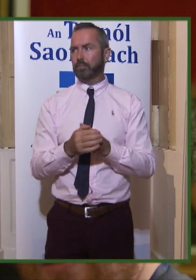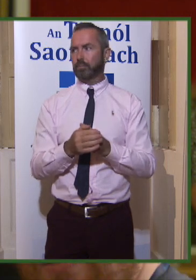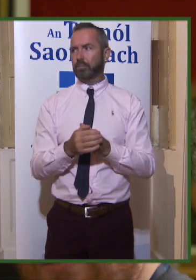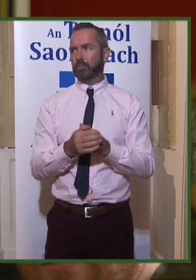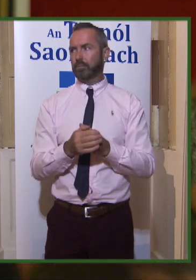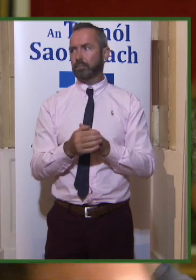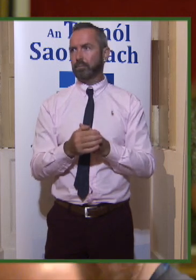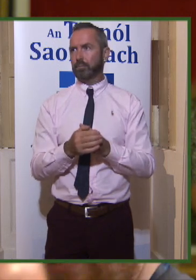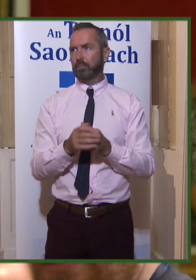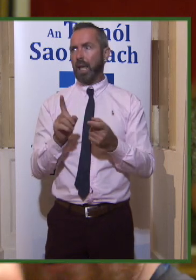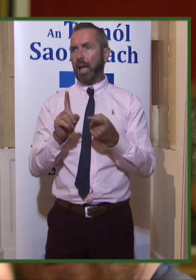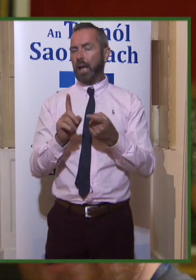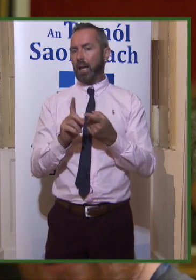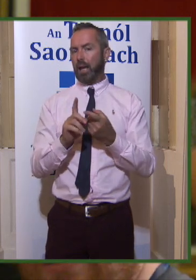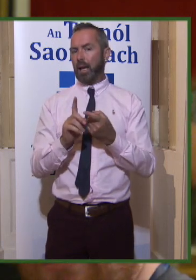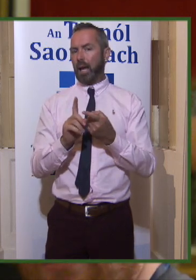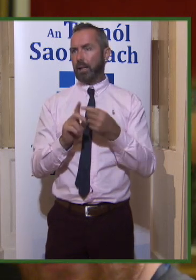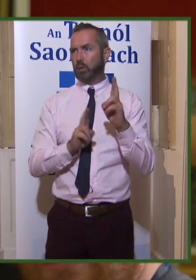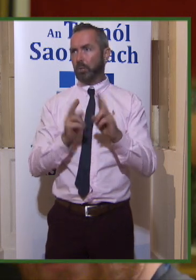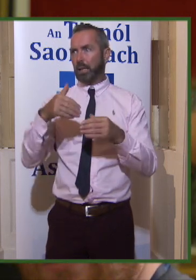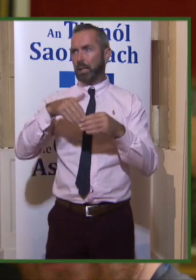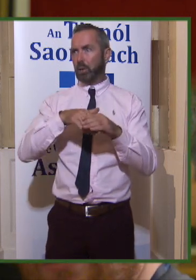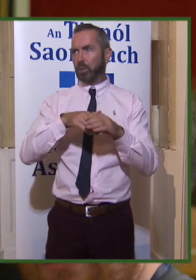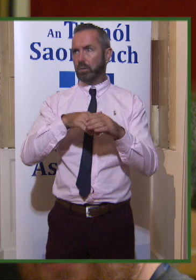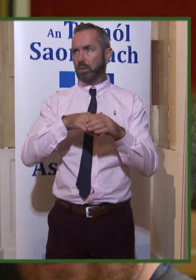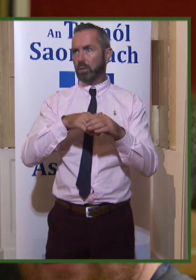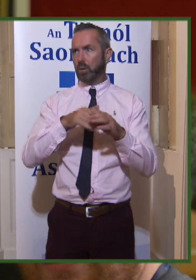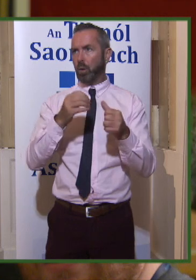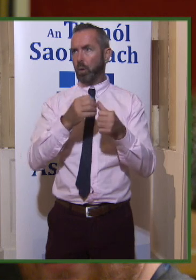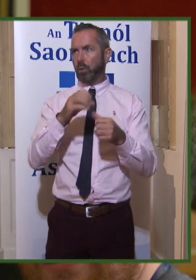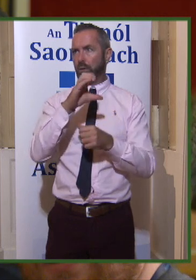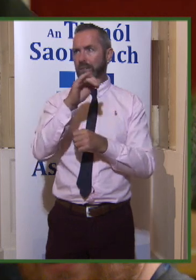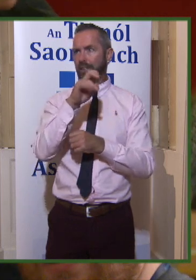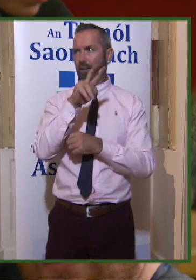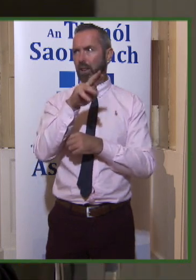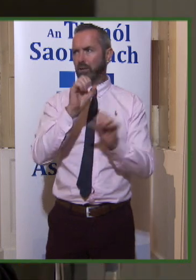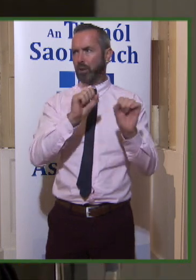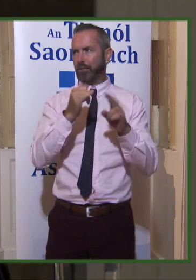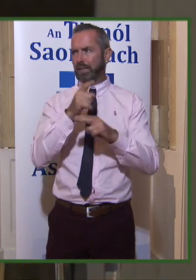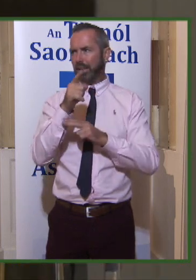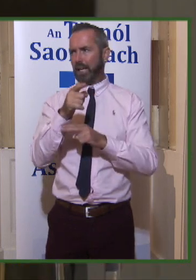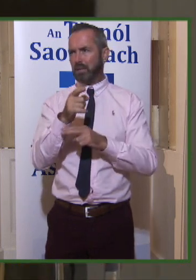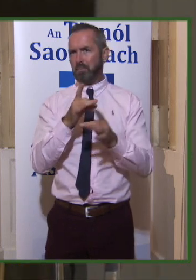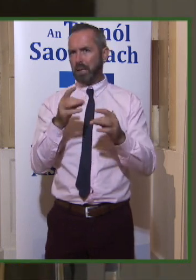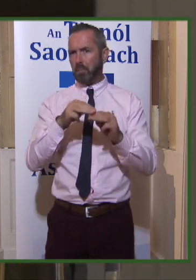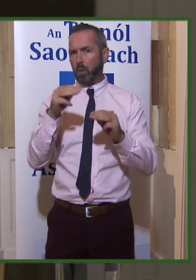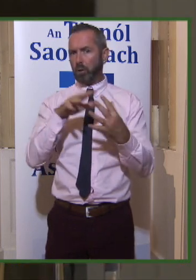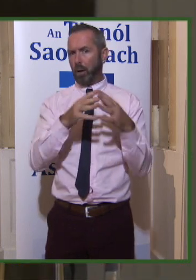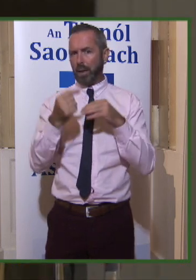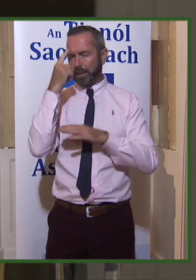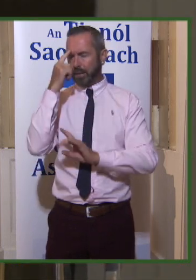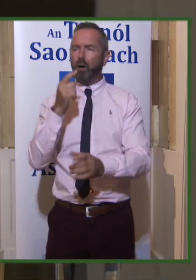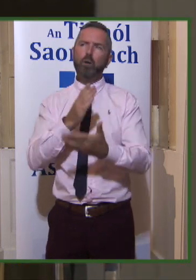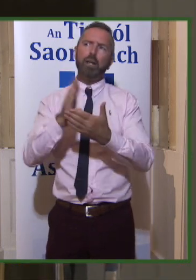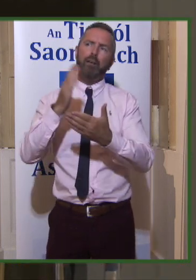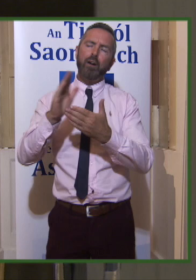the civil servants in that? I think it might be maybe a bit make it more complicated. Thank you. Okay, so you're looking at